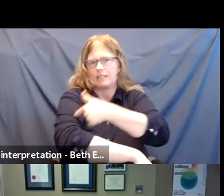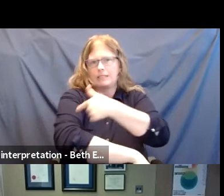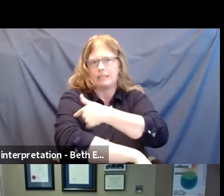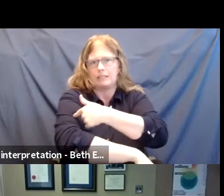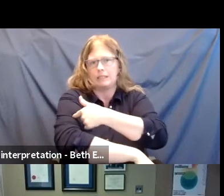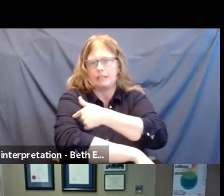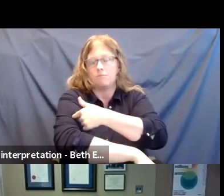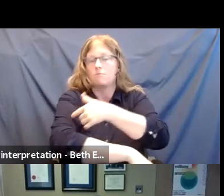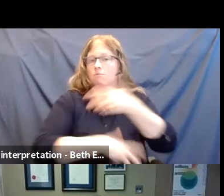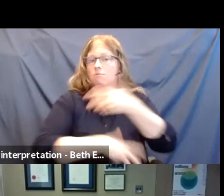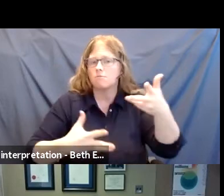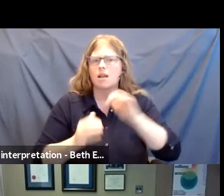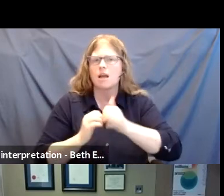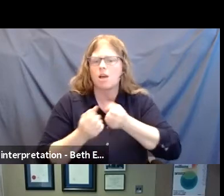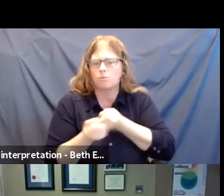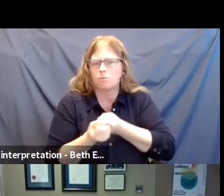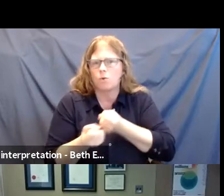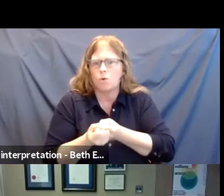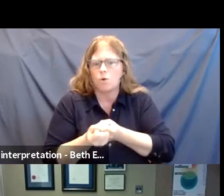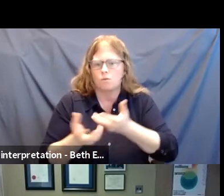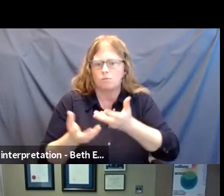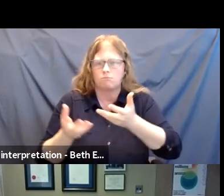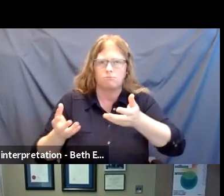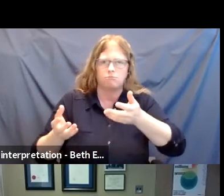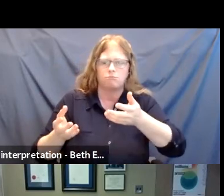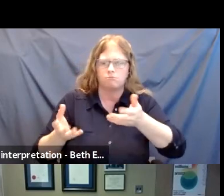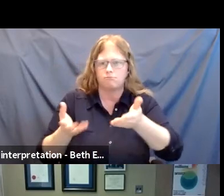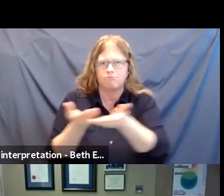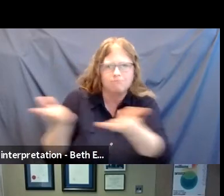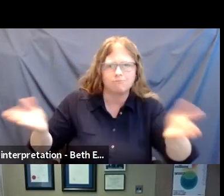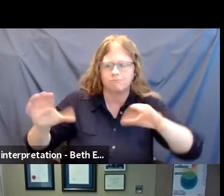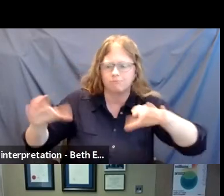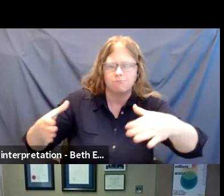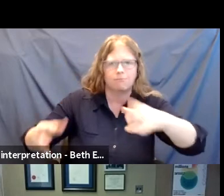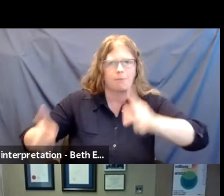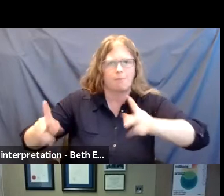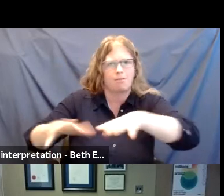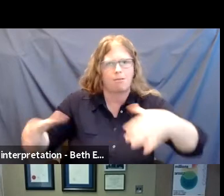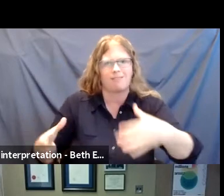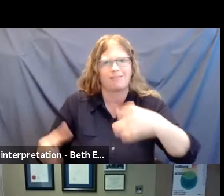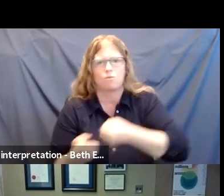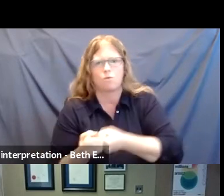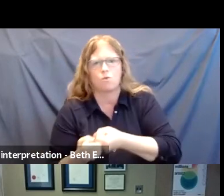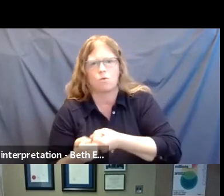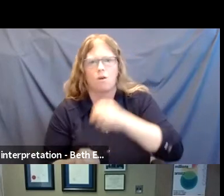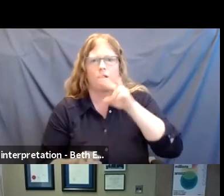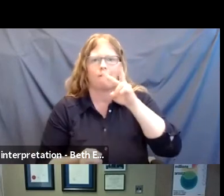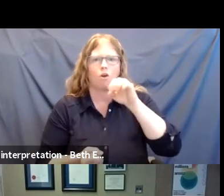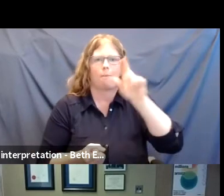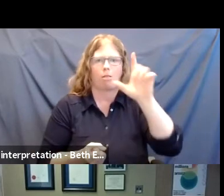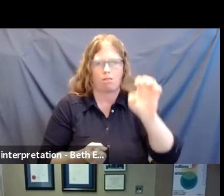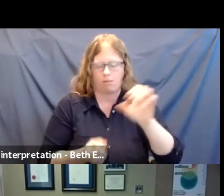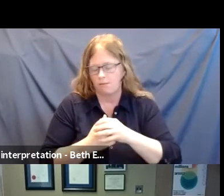and supporting vulnerable populations. So alongside the amazing news of